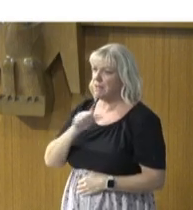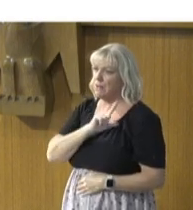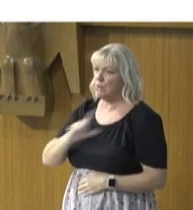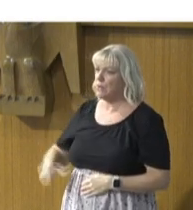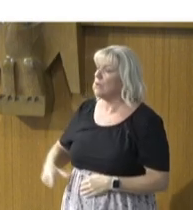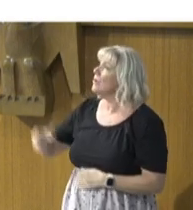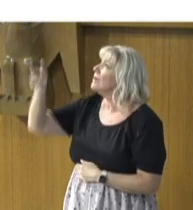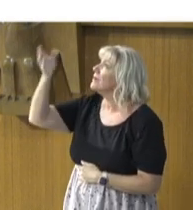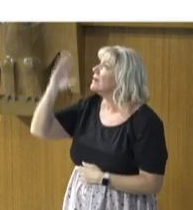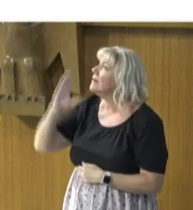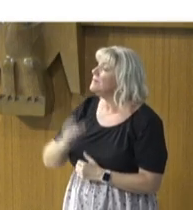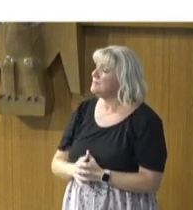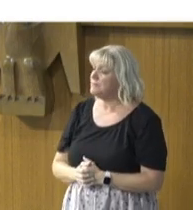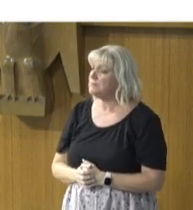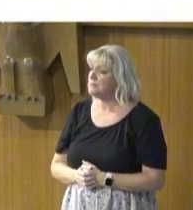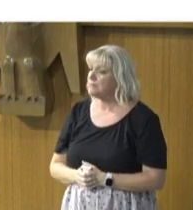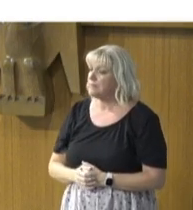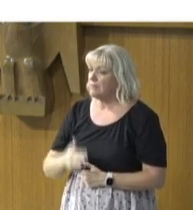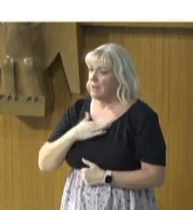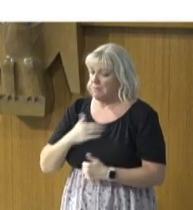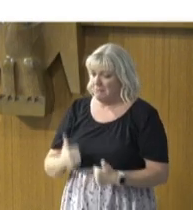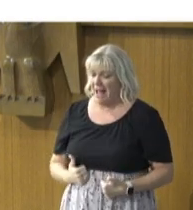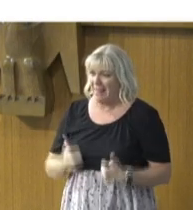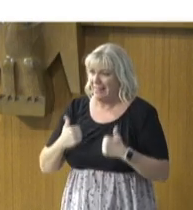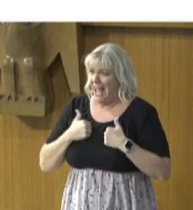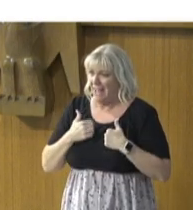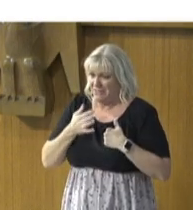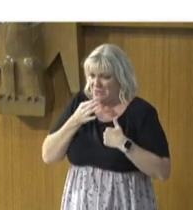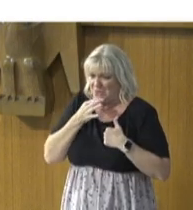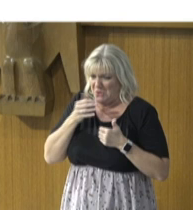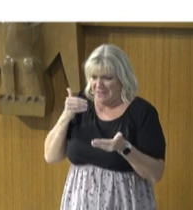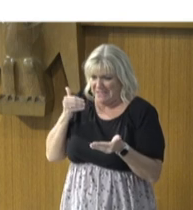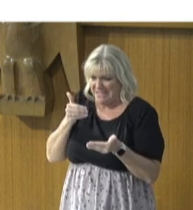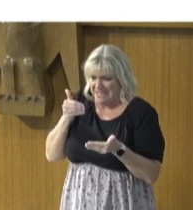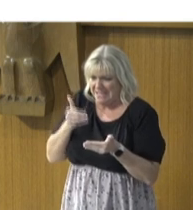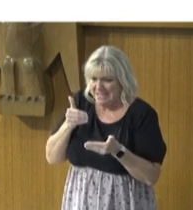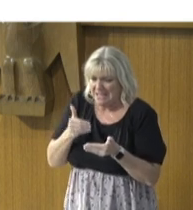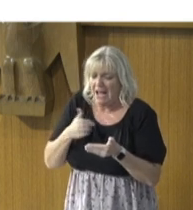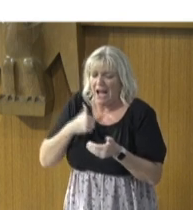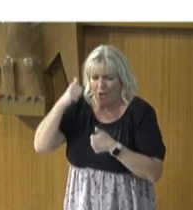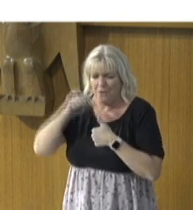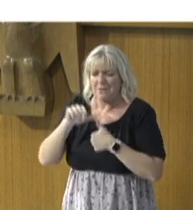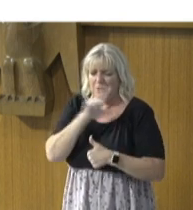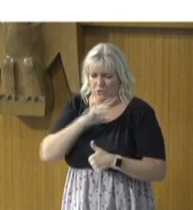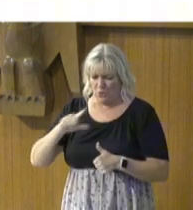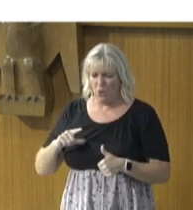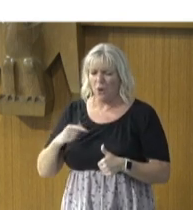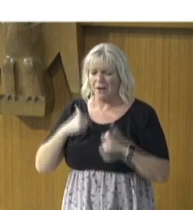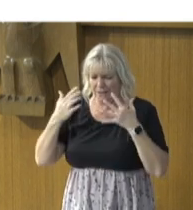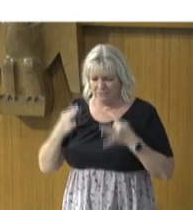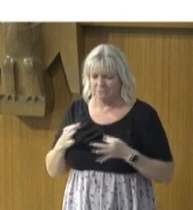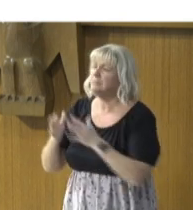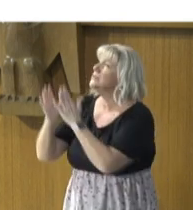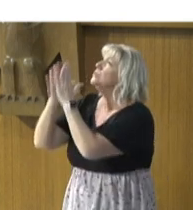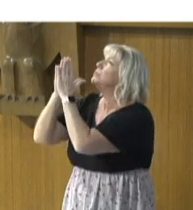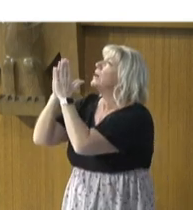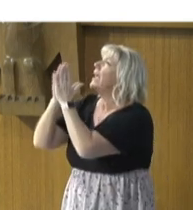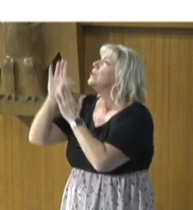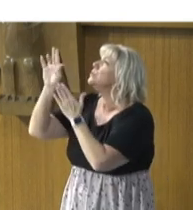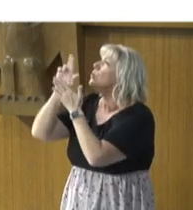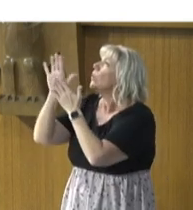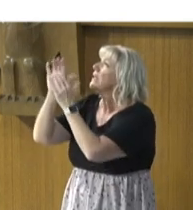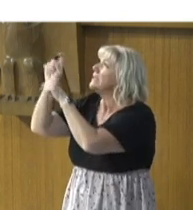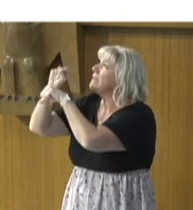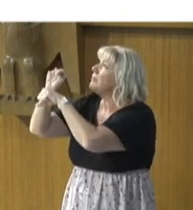God. As my life was ebbing away, I remembered the Lord, and my prayer came to you into your holy temple. Those who